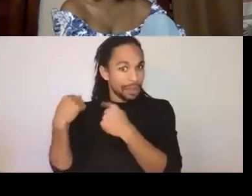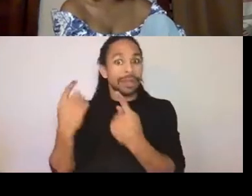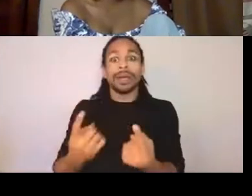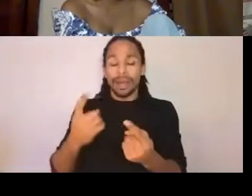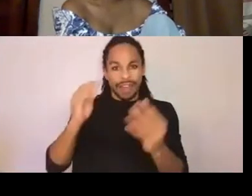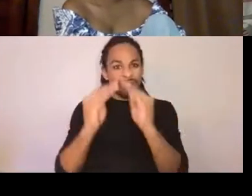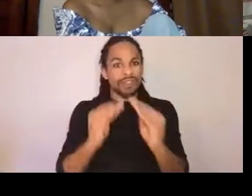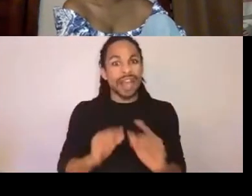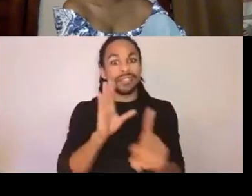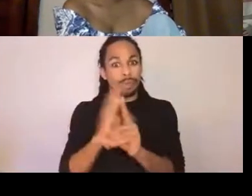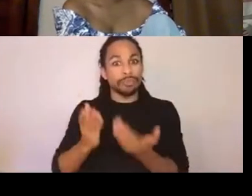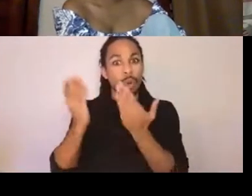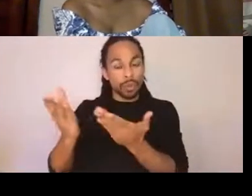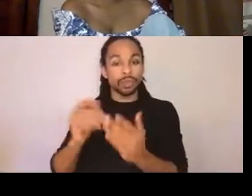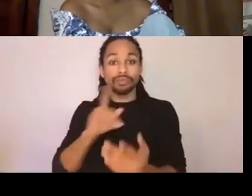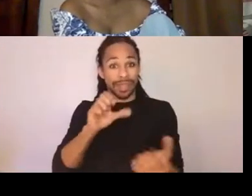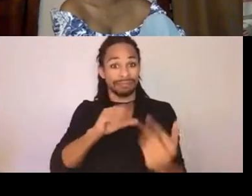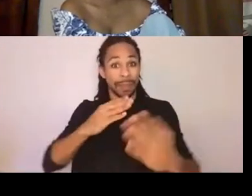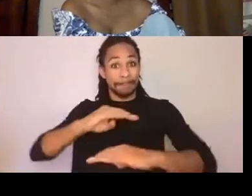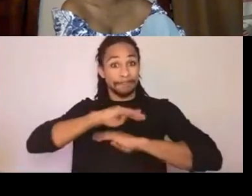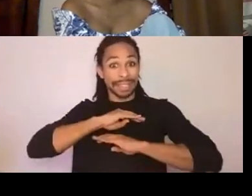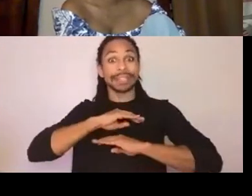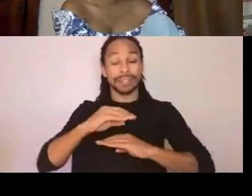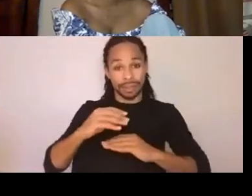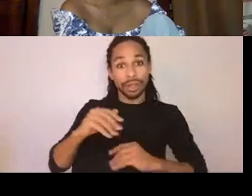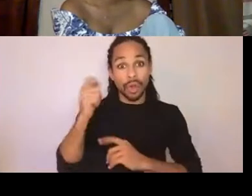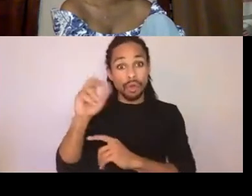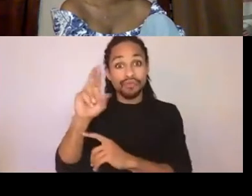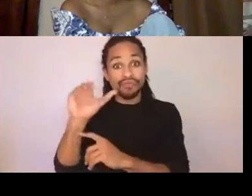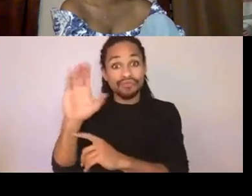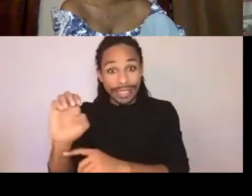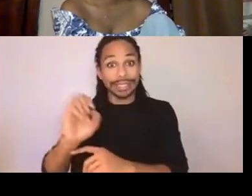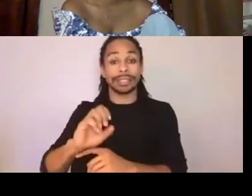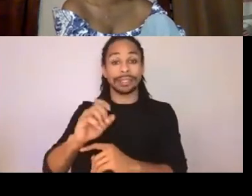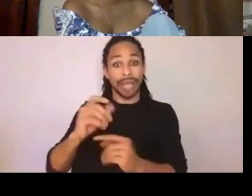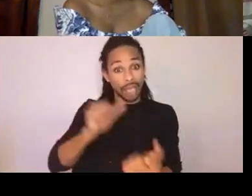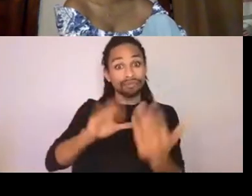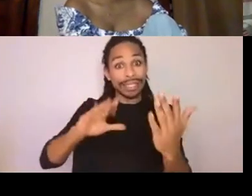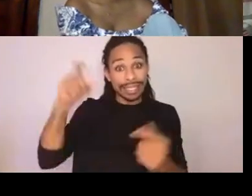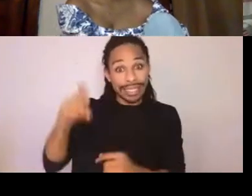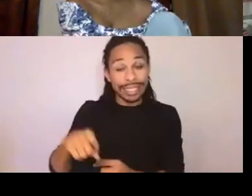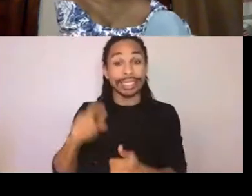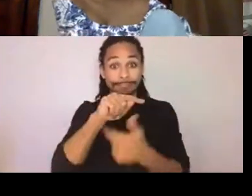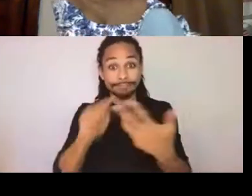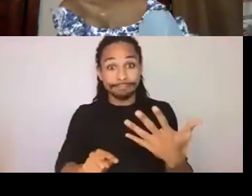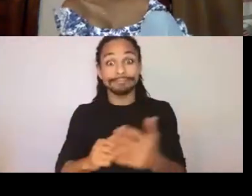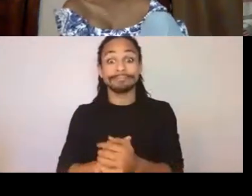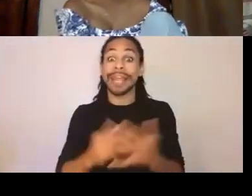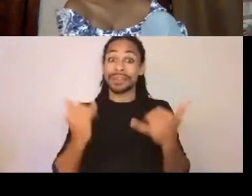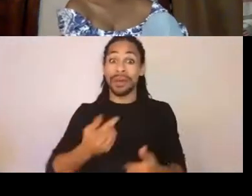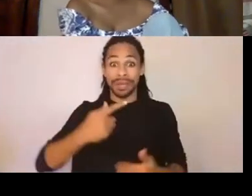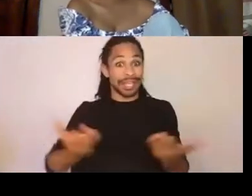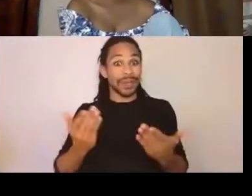Lisa, we decided to organize a virtual series relating to the questions raised by A4's project proposal. And here we are in our first